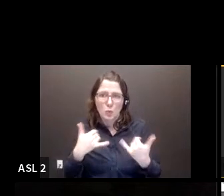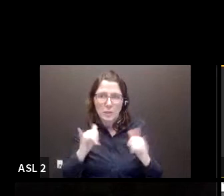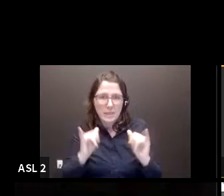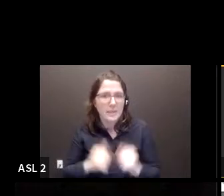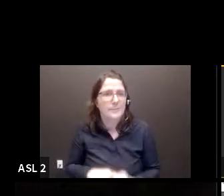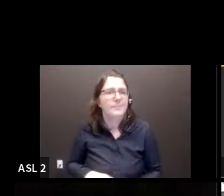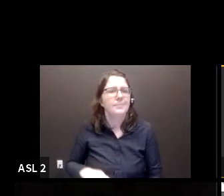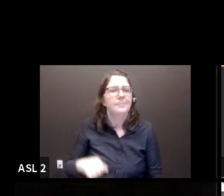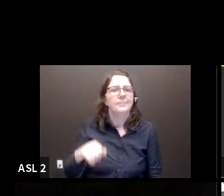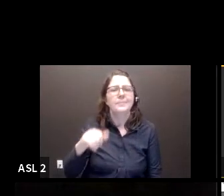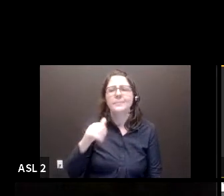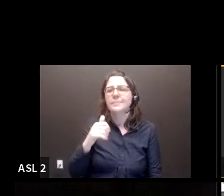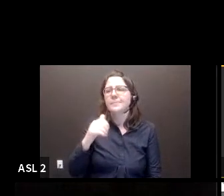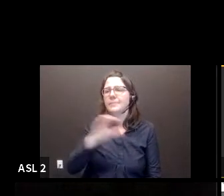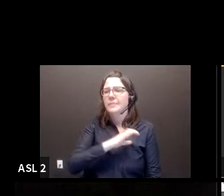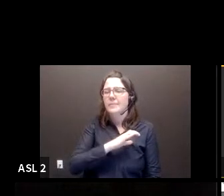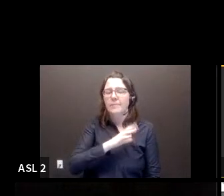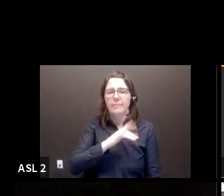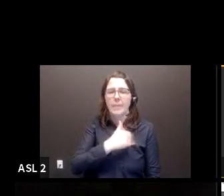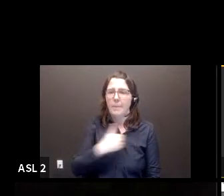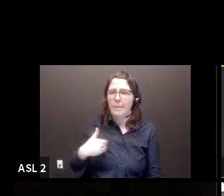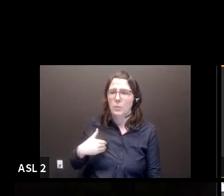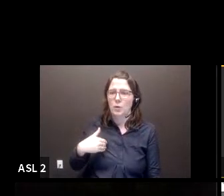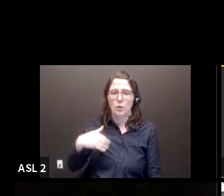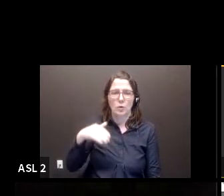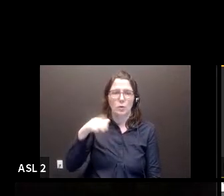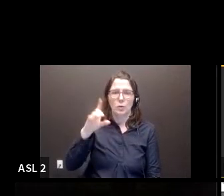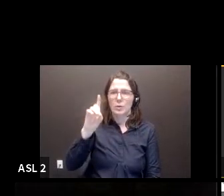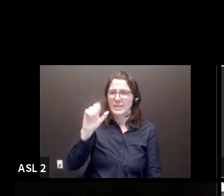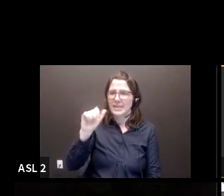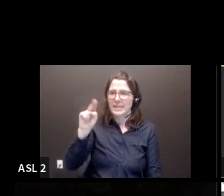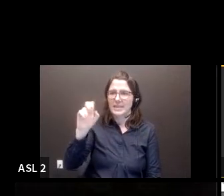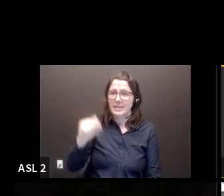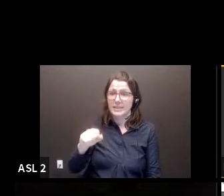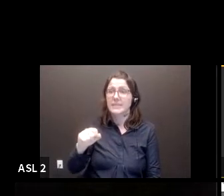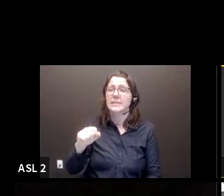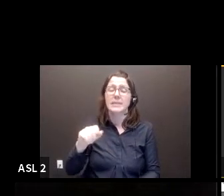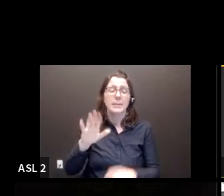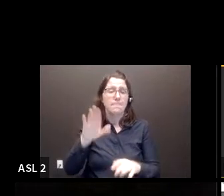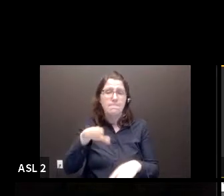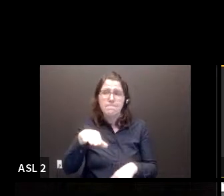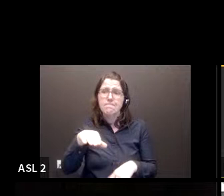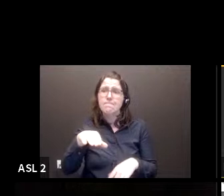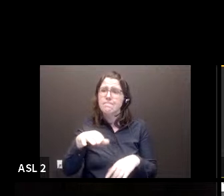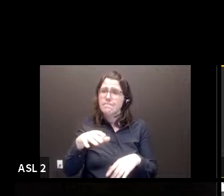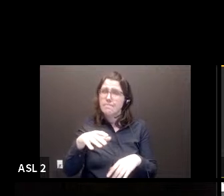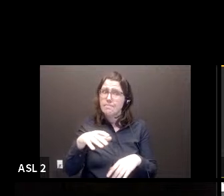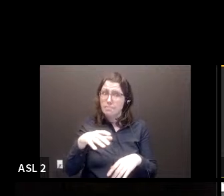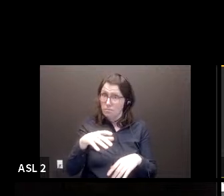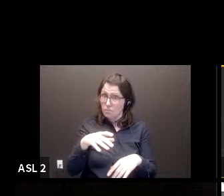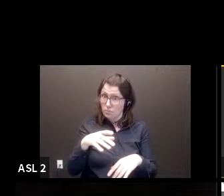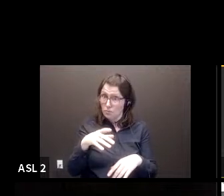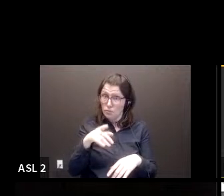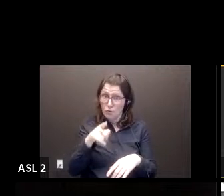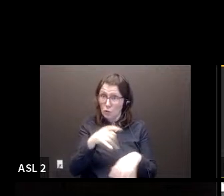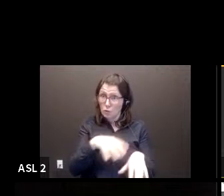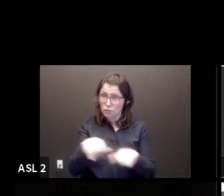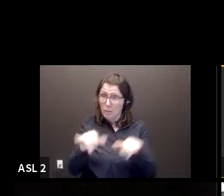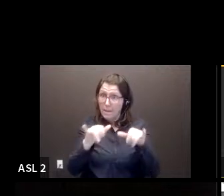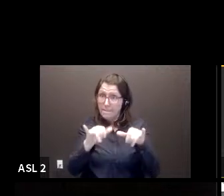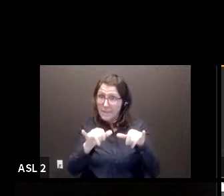somehow like can you kind of demonstrate to us the um youth related work that is